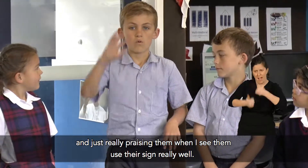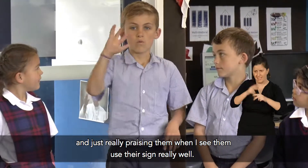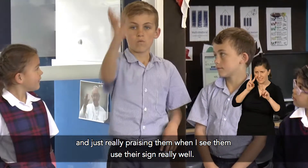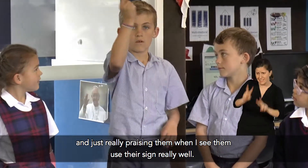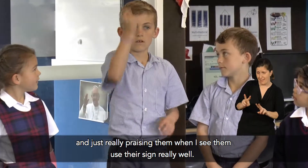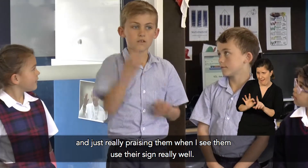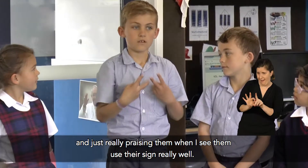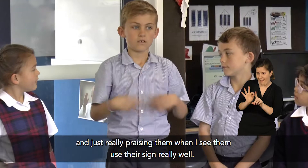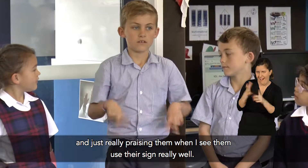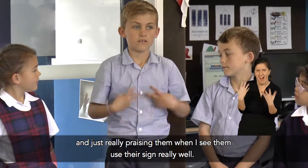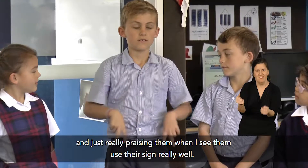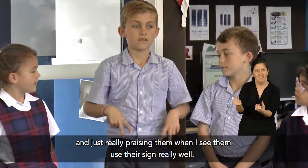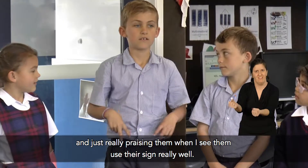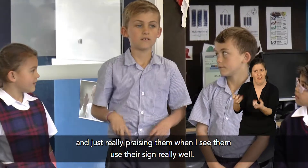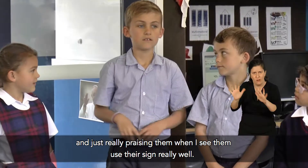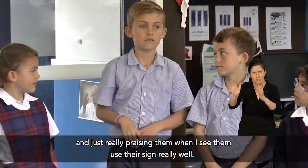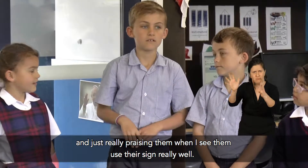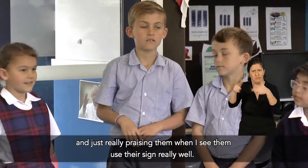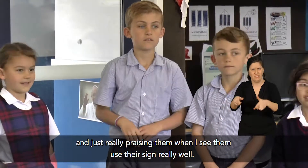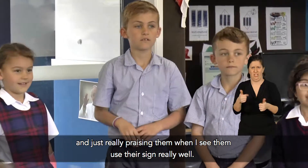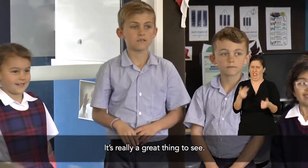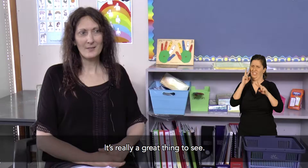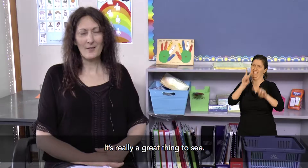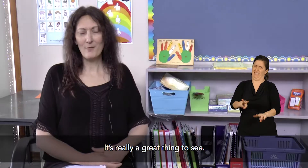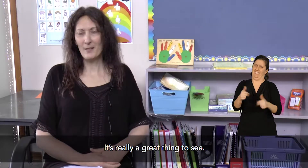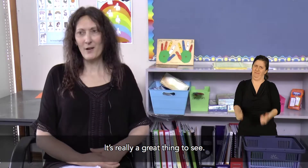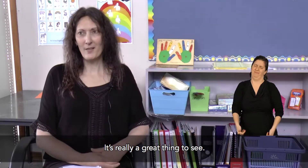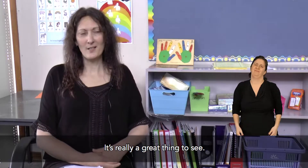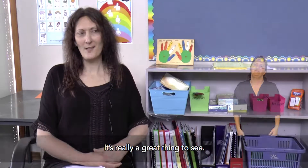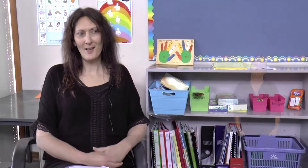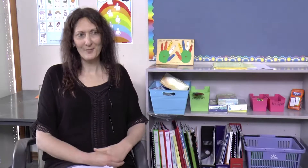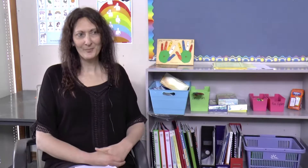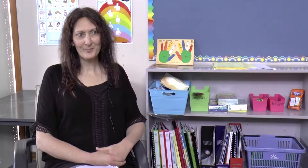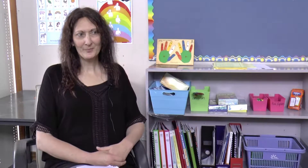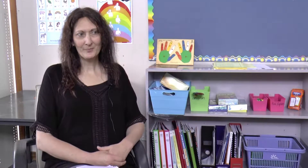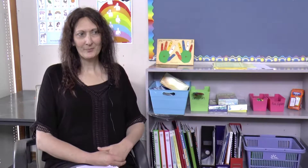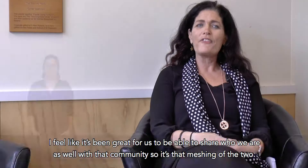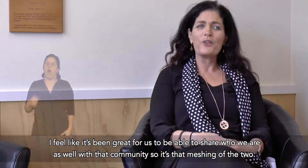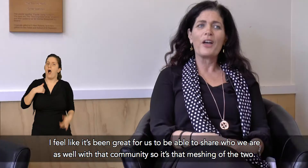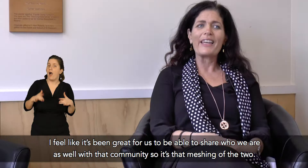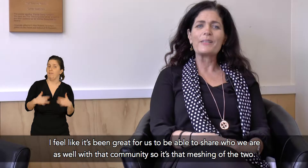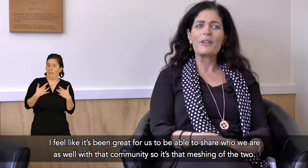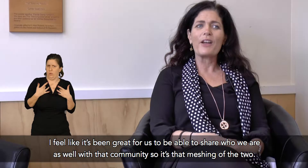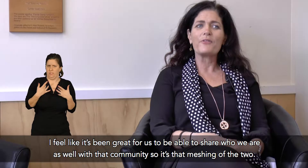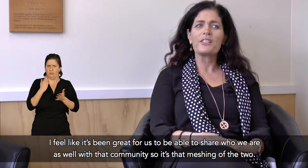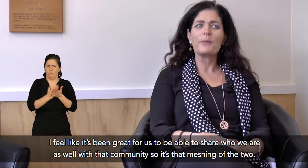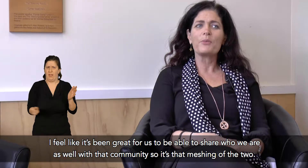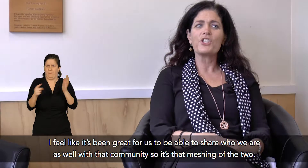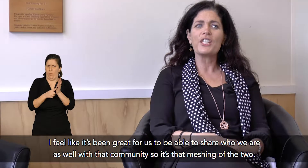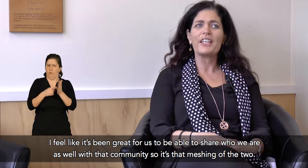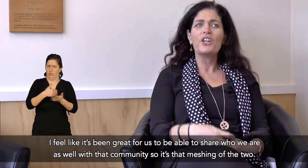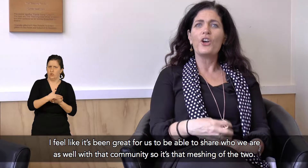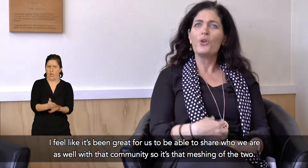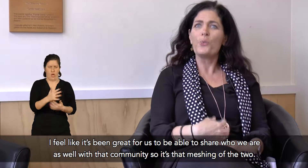really praising them when I see them use their sign really well, and it's a really great thing to see. I feel like it's been great for us to be